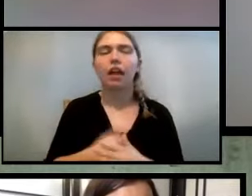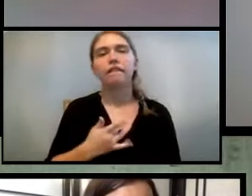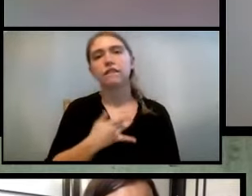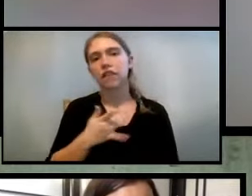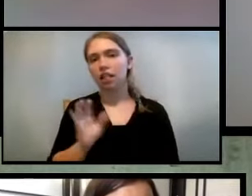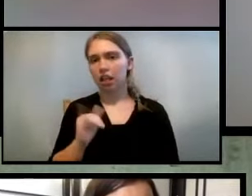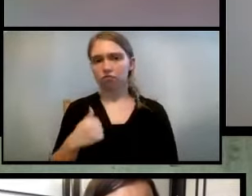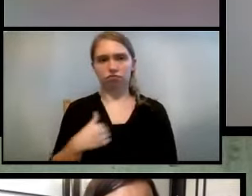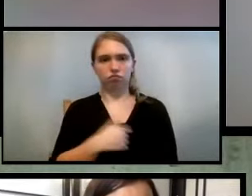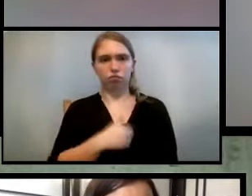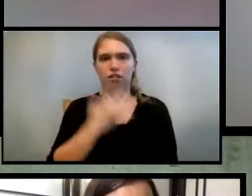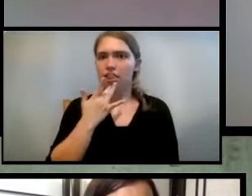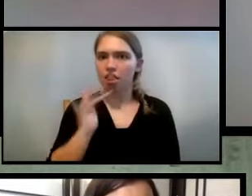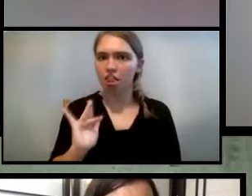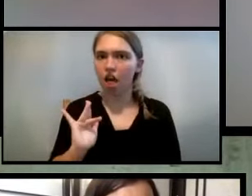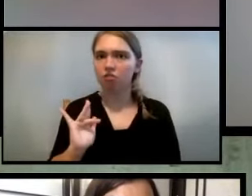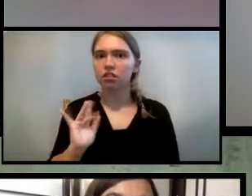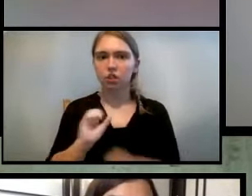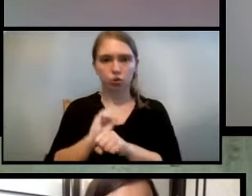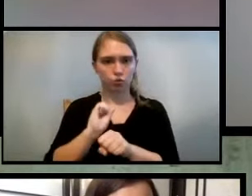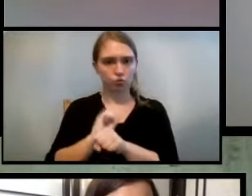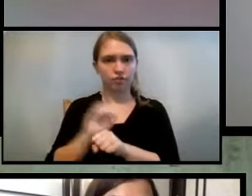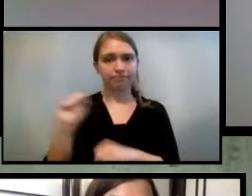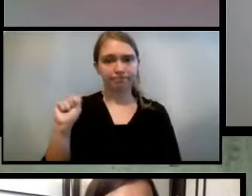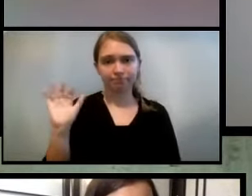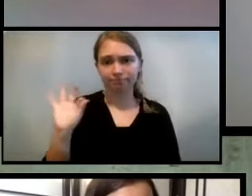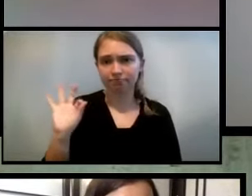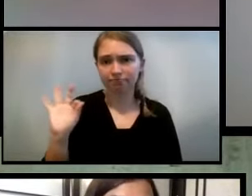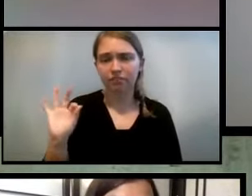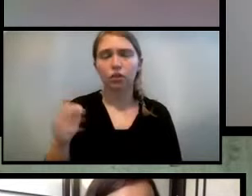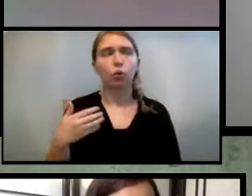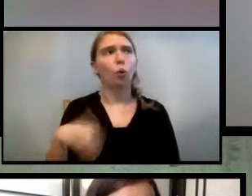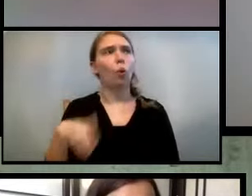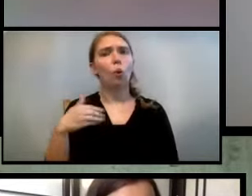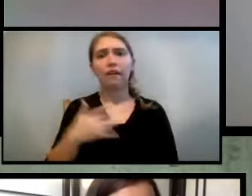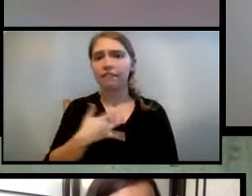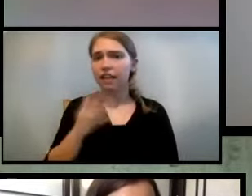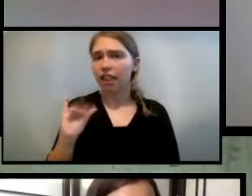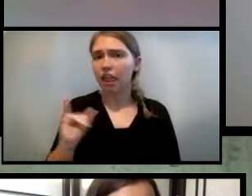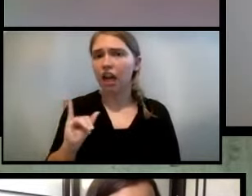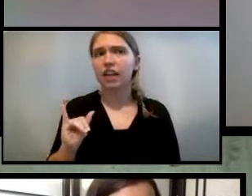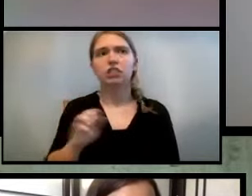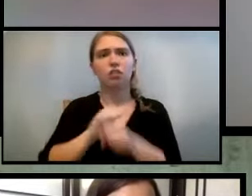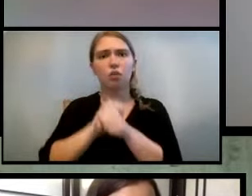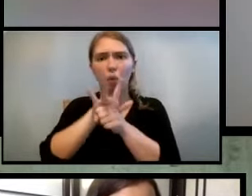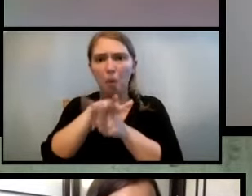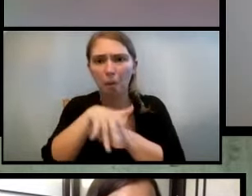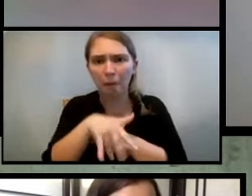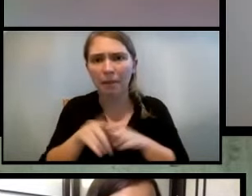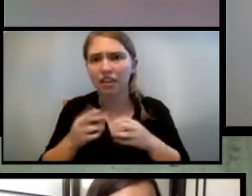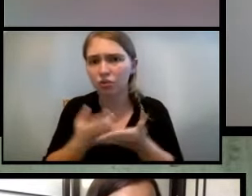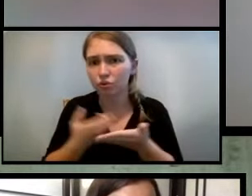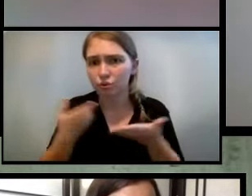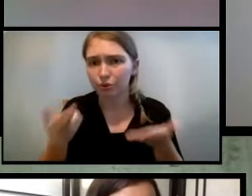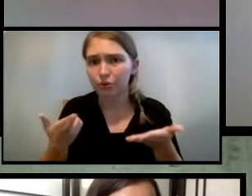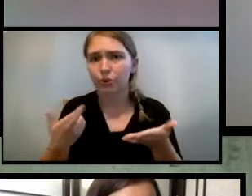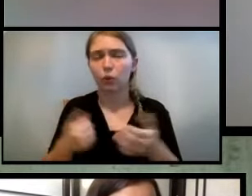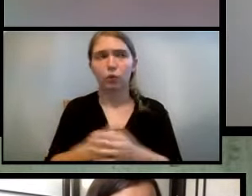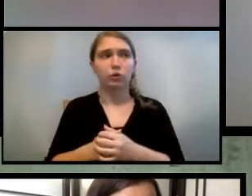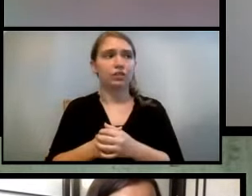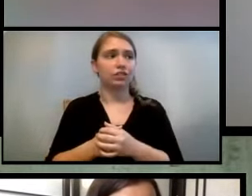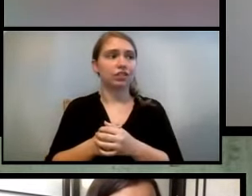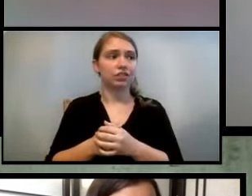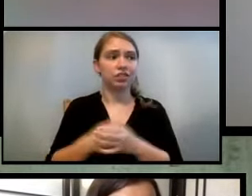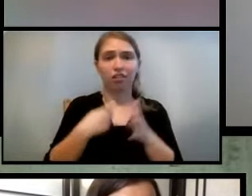to be working in spec fic, because I feel like there's an abundance of resources, many of which are reasonably